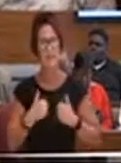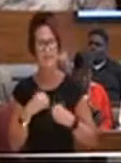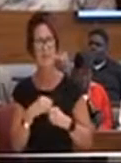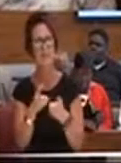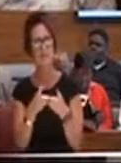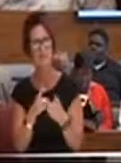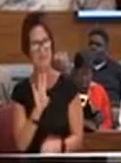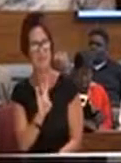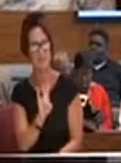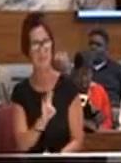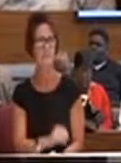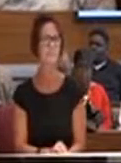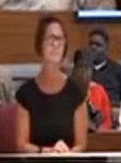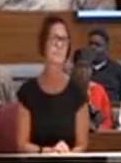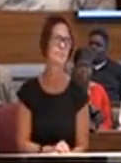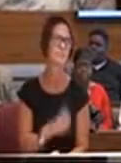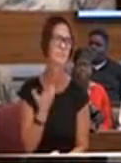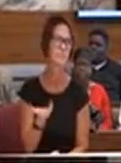So a year ago,